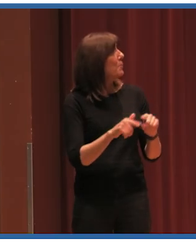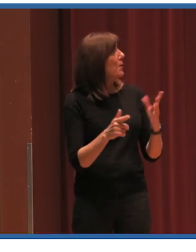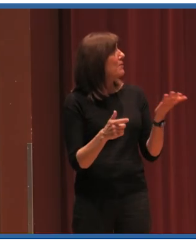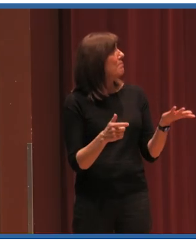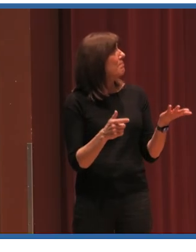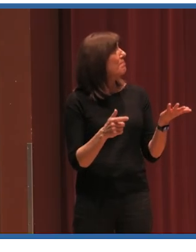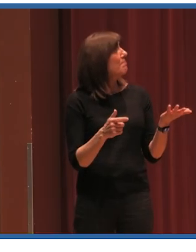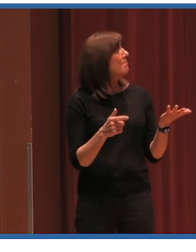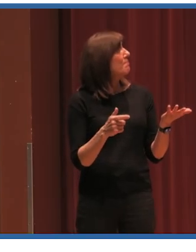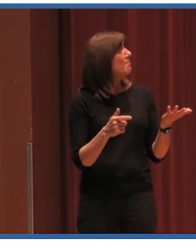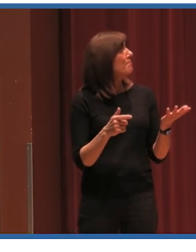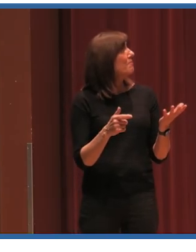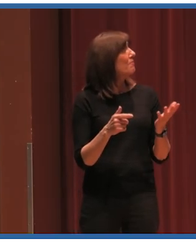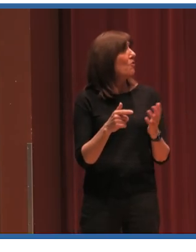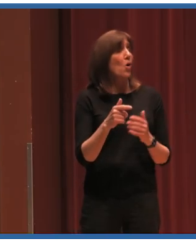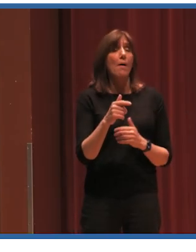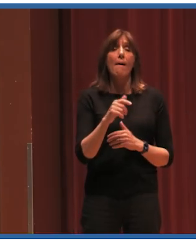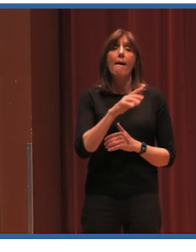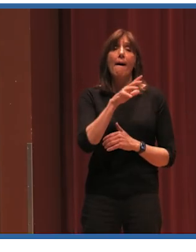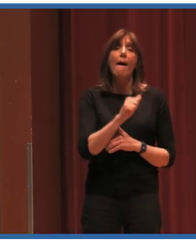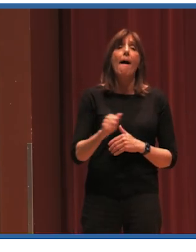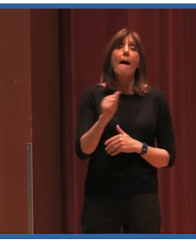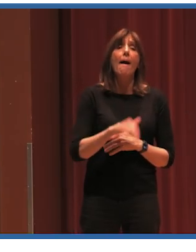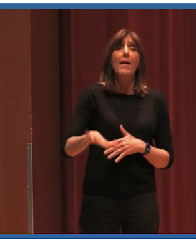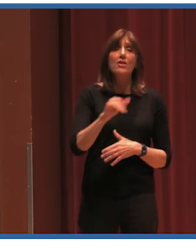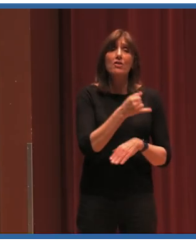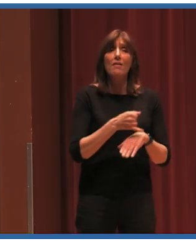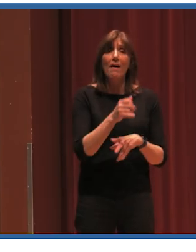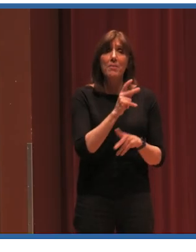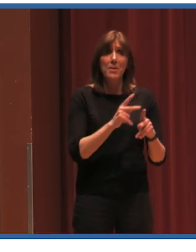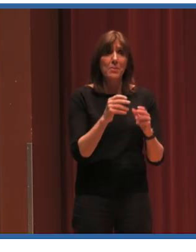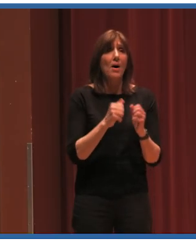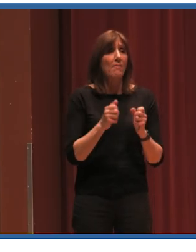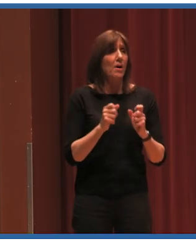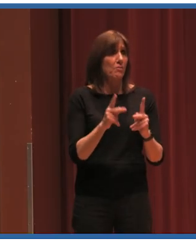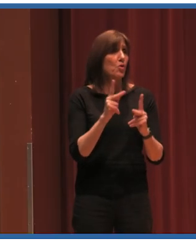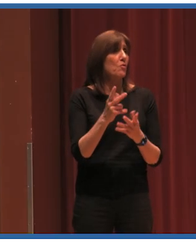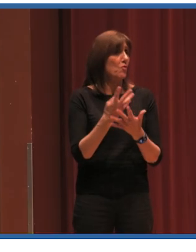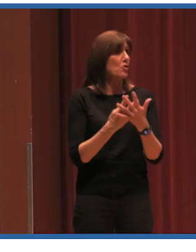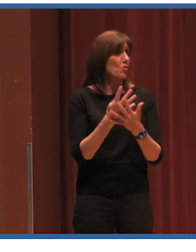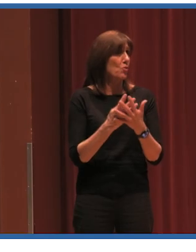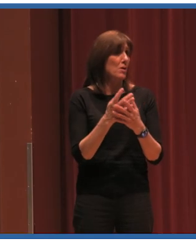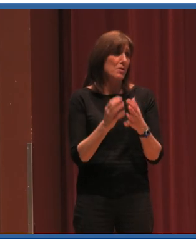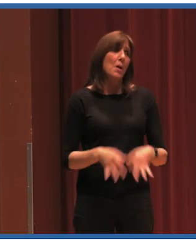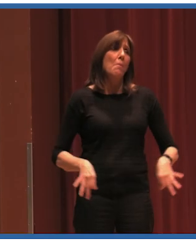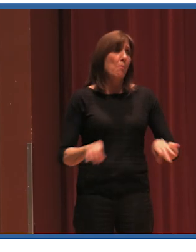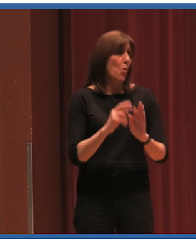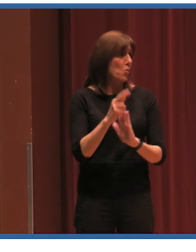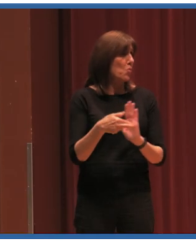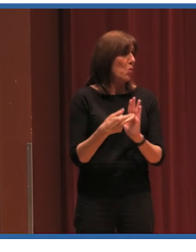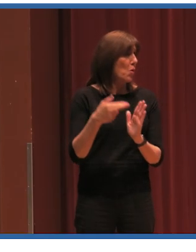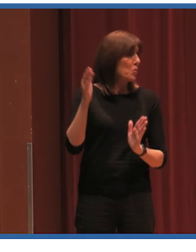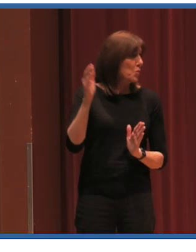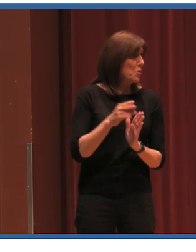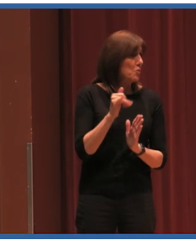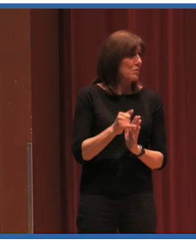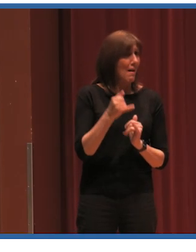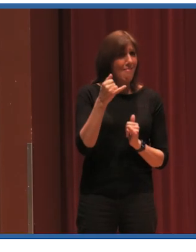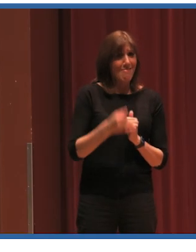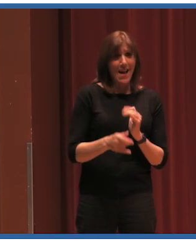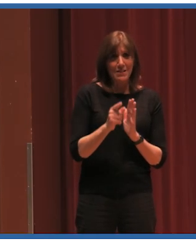that we see for other cancers, but again, an opportunity for screening to play an important role to reduce that late stage